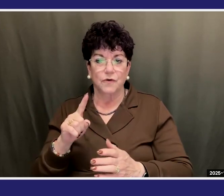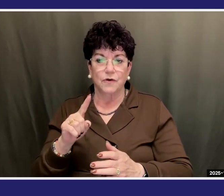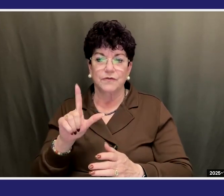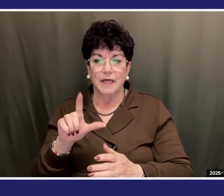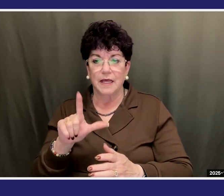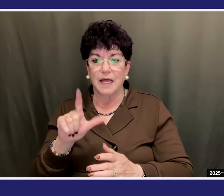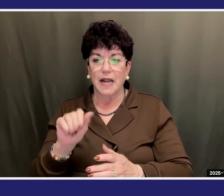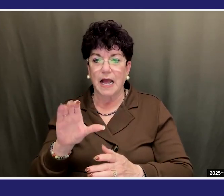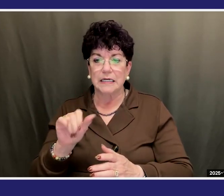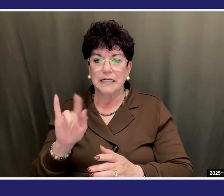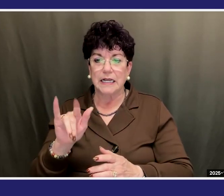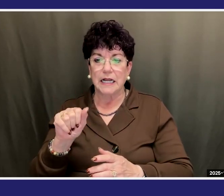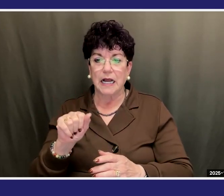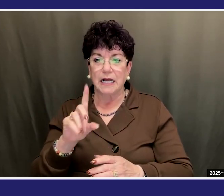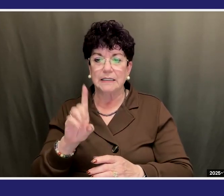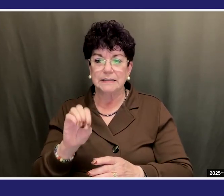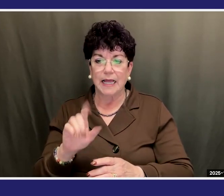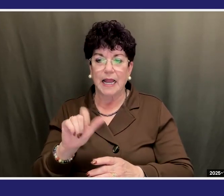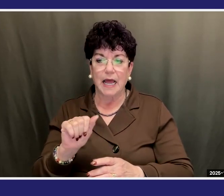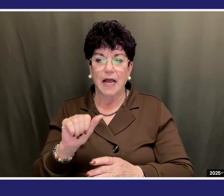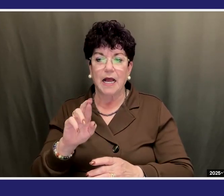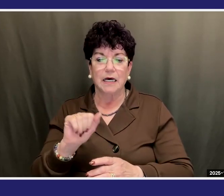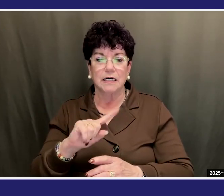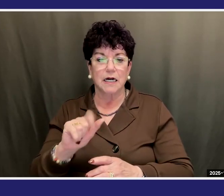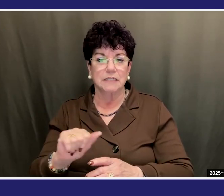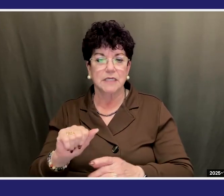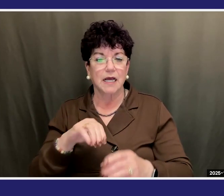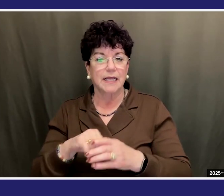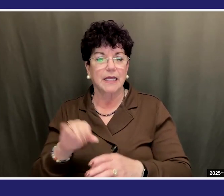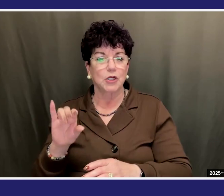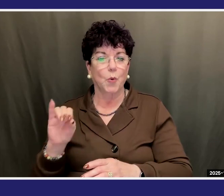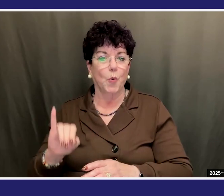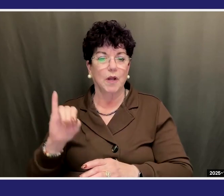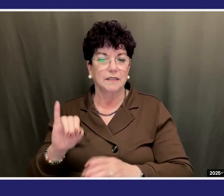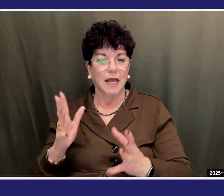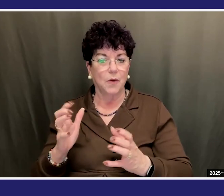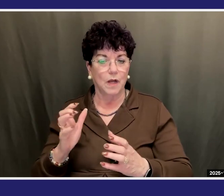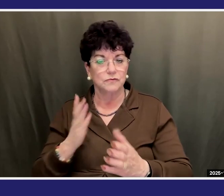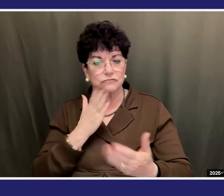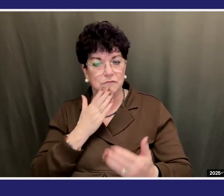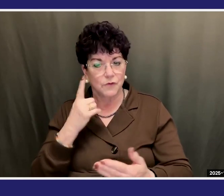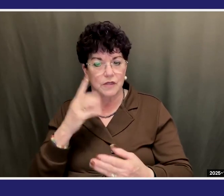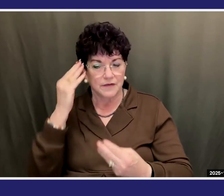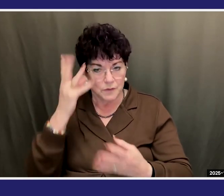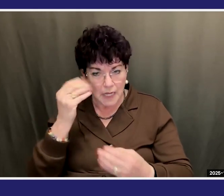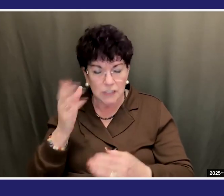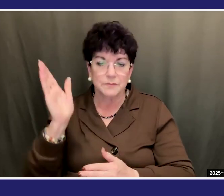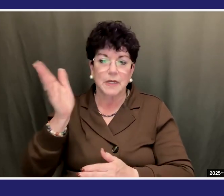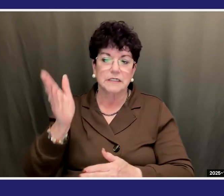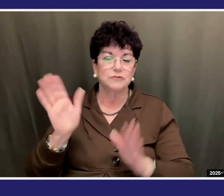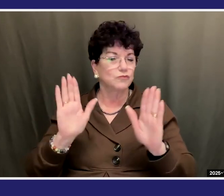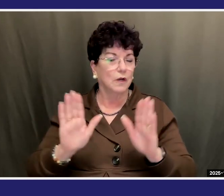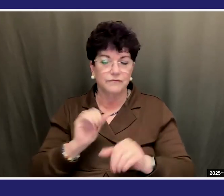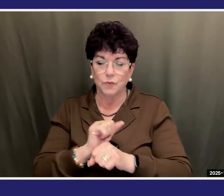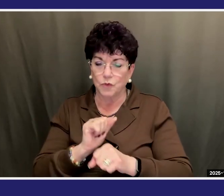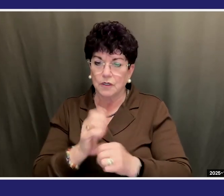in Oakland. Also want to appreciate all the information, the presentation, really, really wonderful work. So really